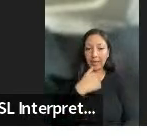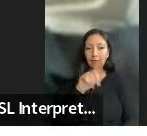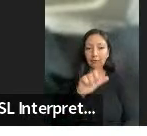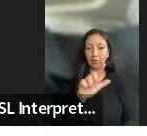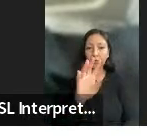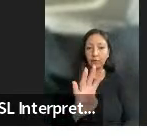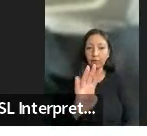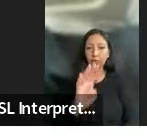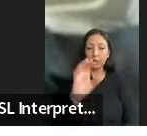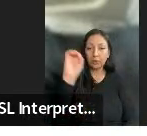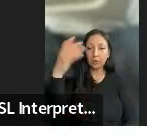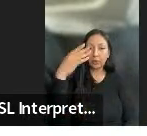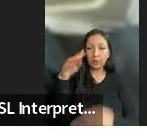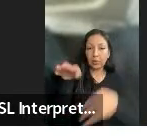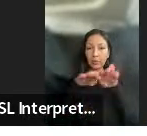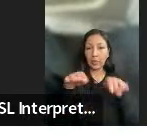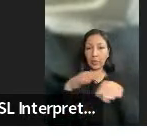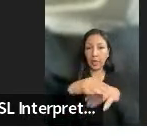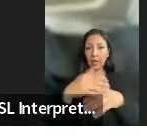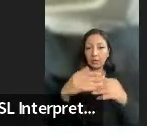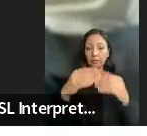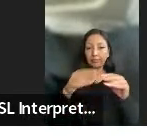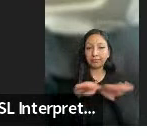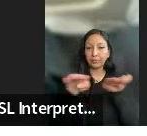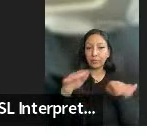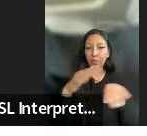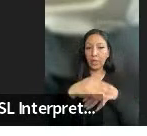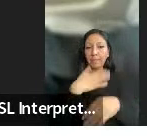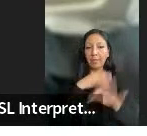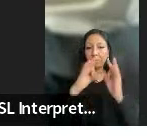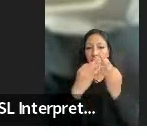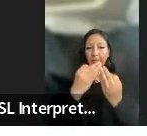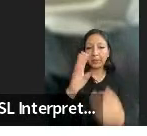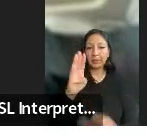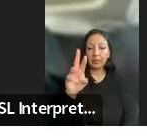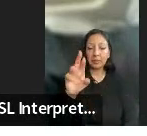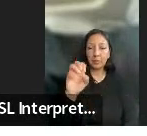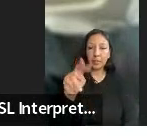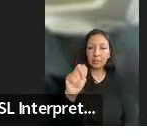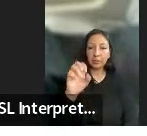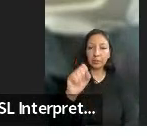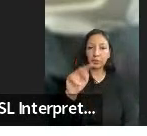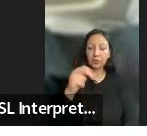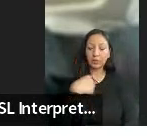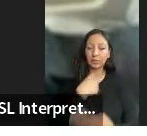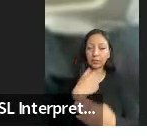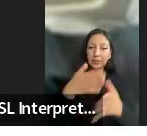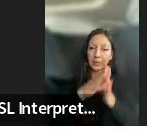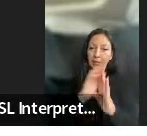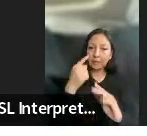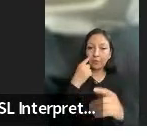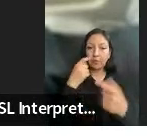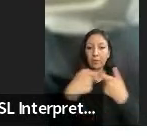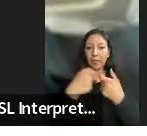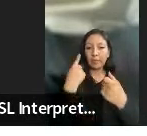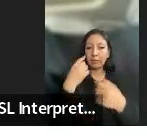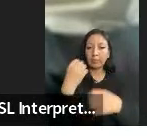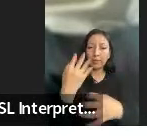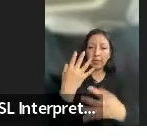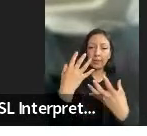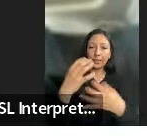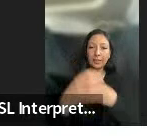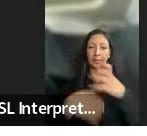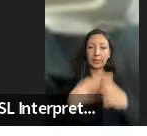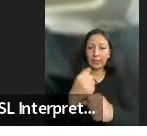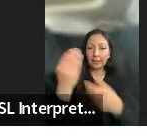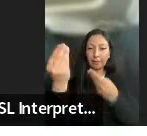solar panels on the roof of my 2-family brownstone, and I've been asking for a battery for years. And I'm being told that